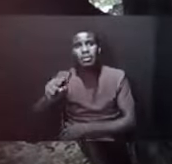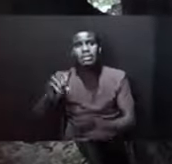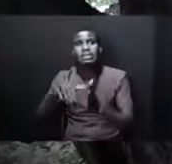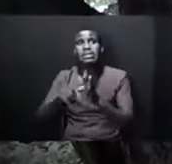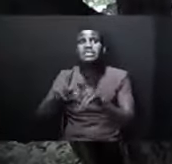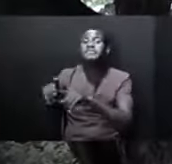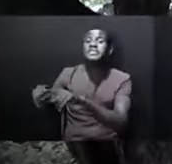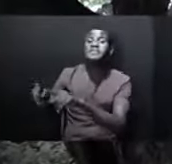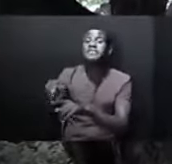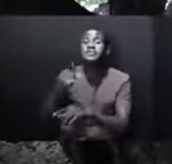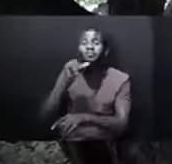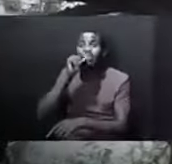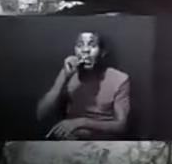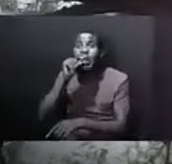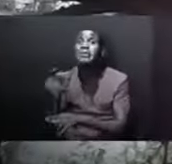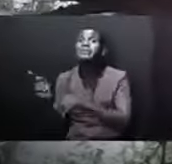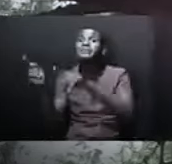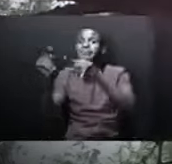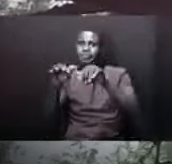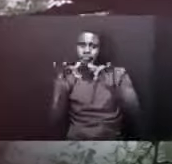perch on it.